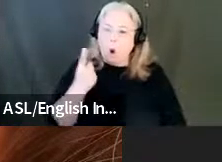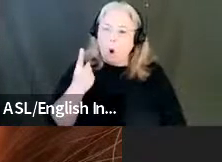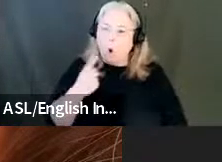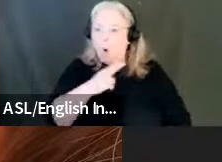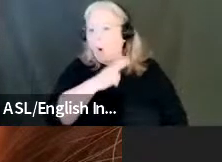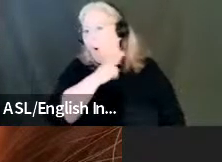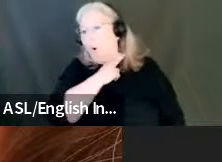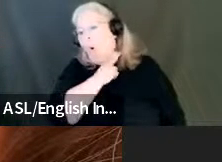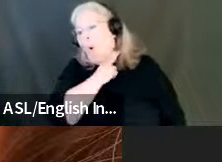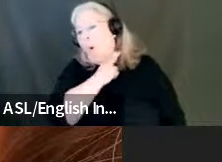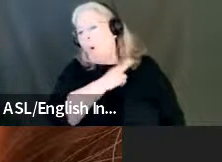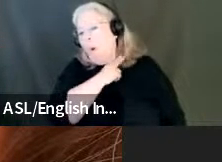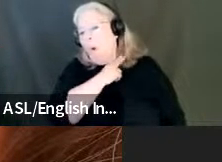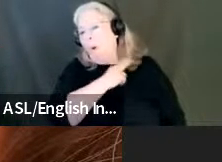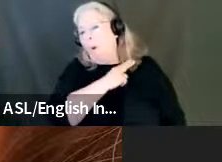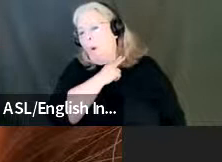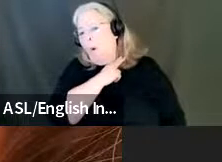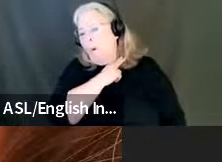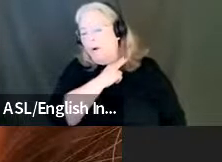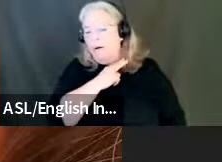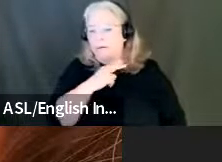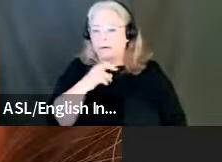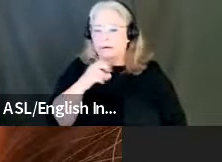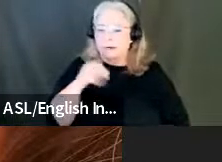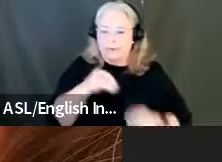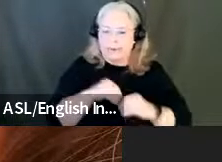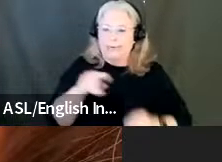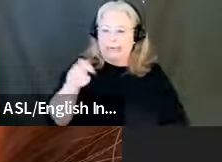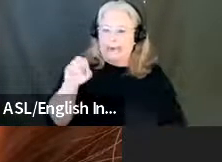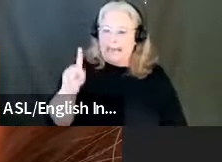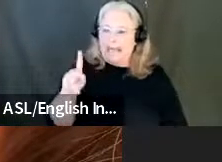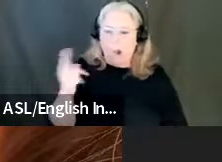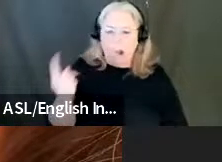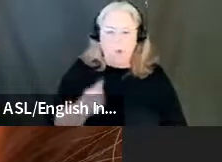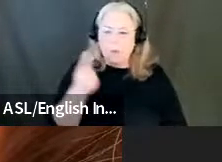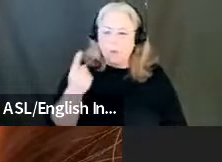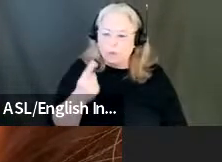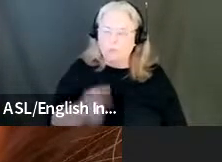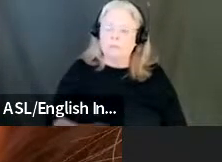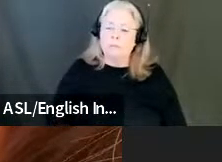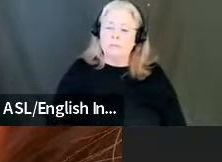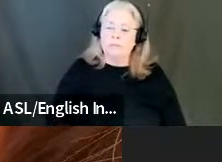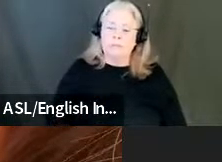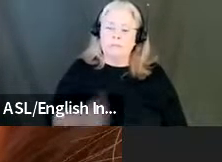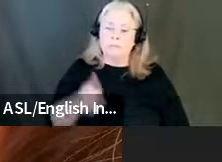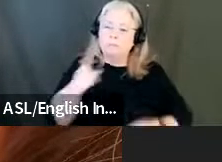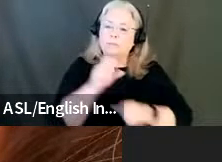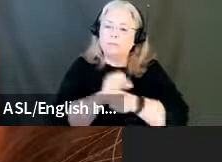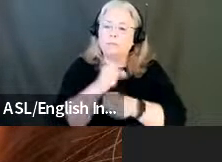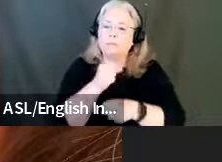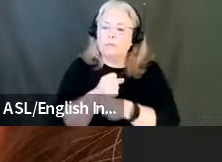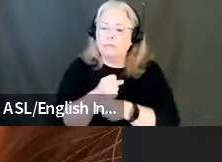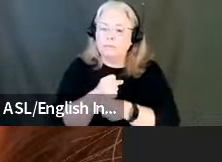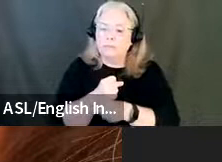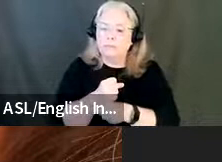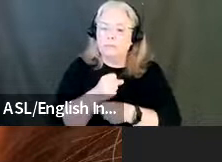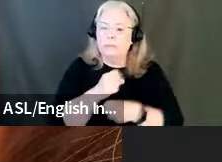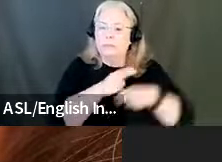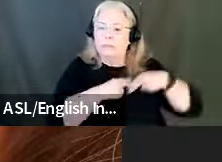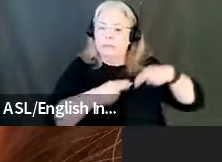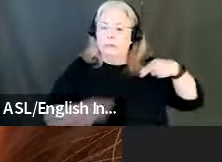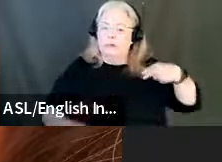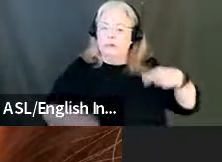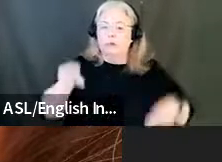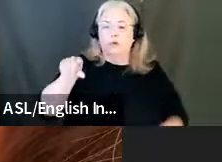is constantly sliding up and grabbing me right in the neck. And so you're going to be making a seatbelt